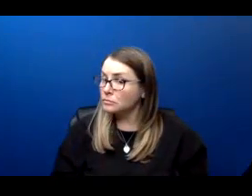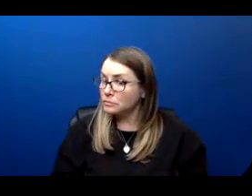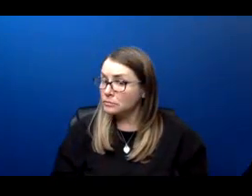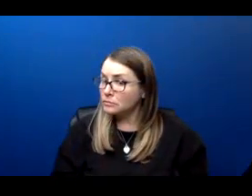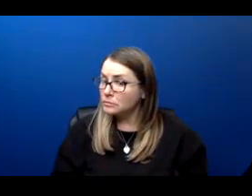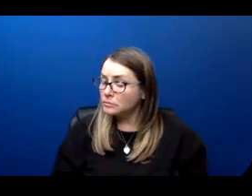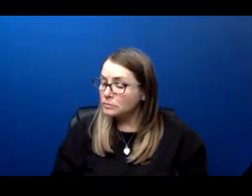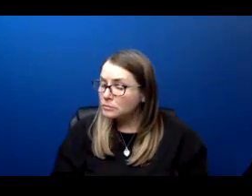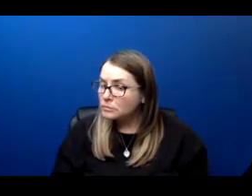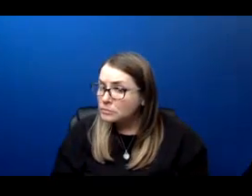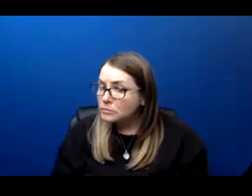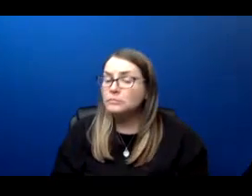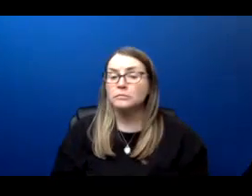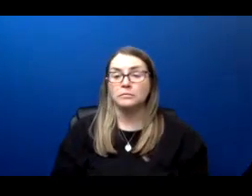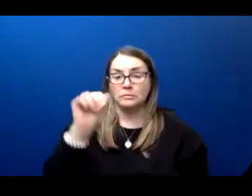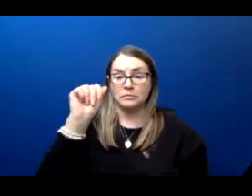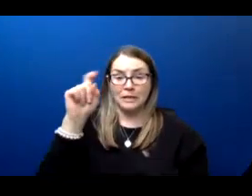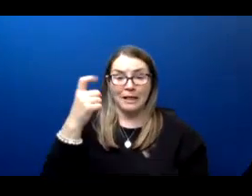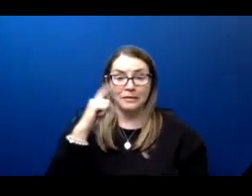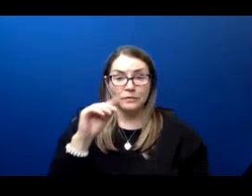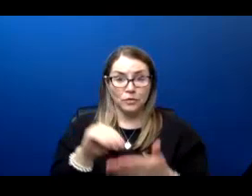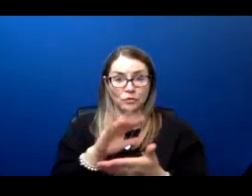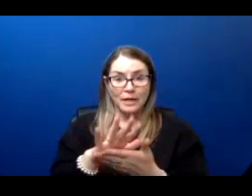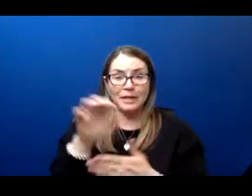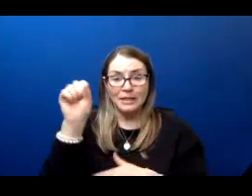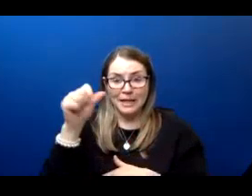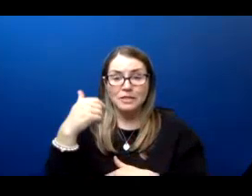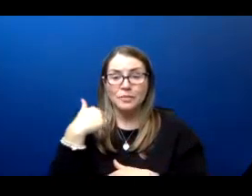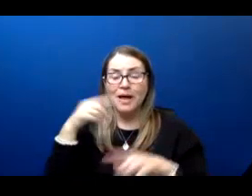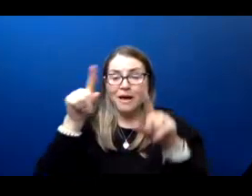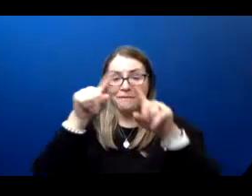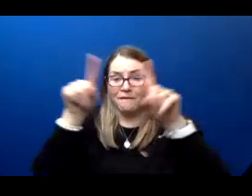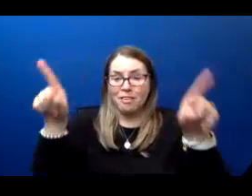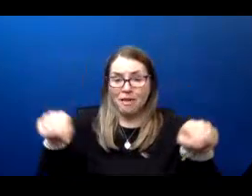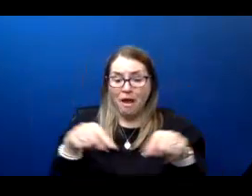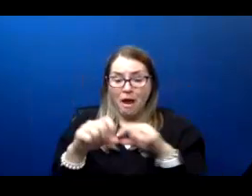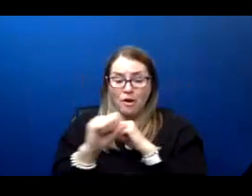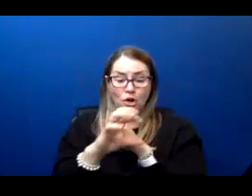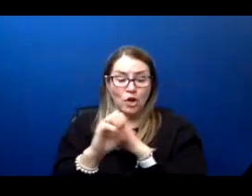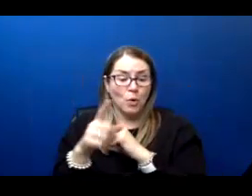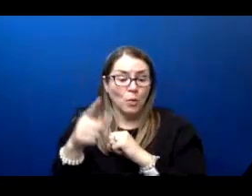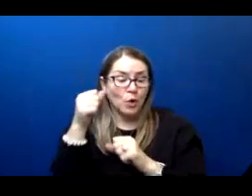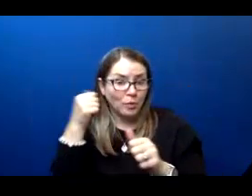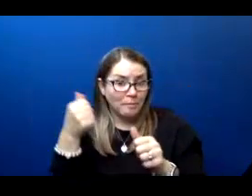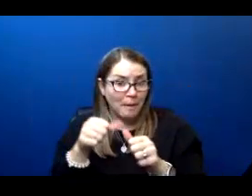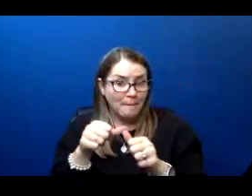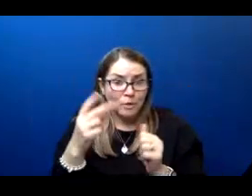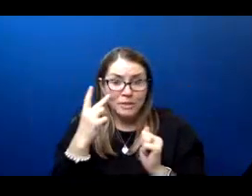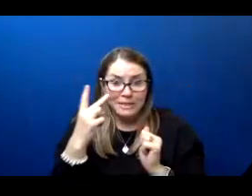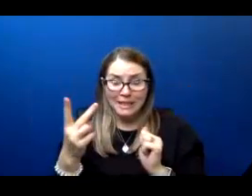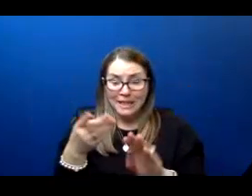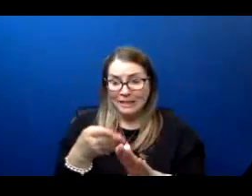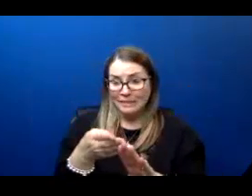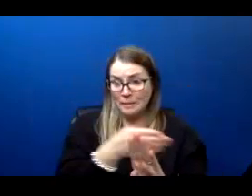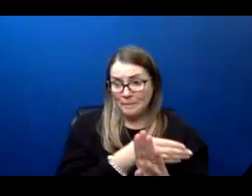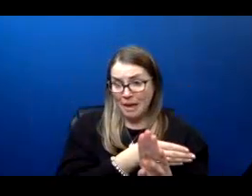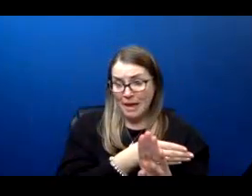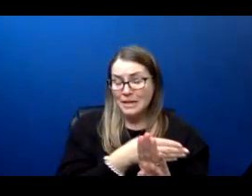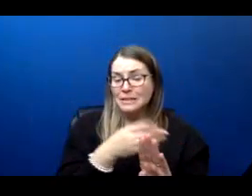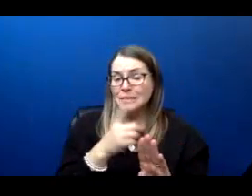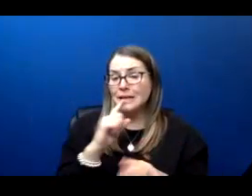Alex Neal for the record. Yes, we have a flyer, which you guys may remember seeing in the past, as well as the